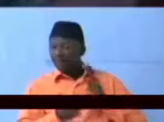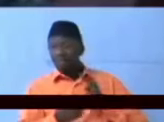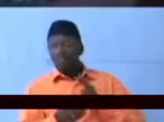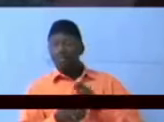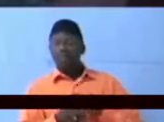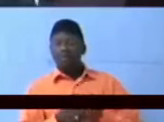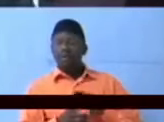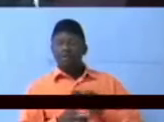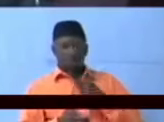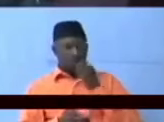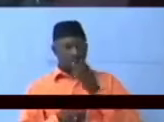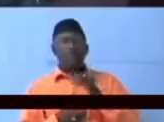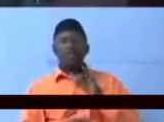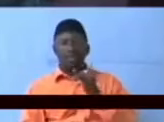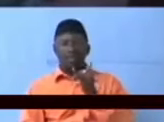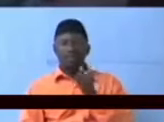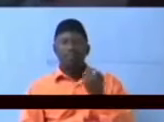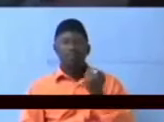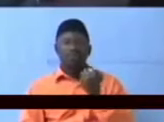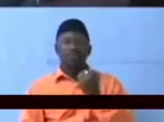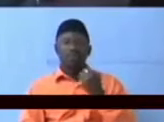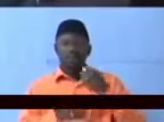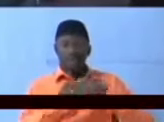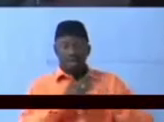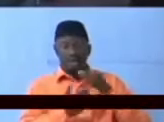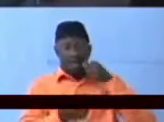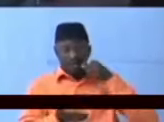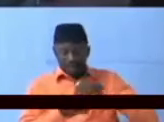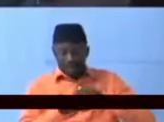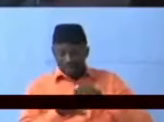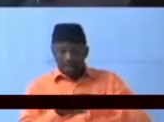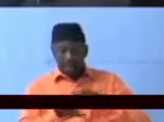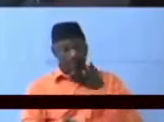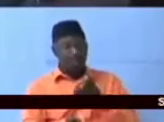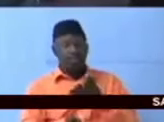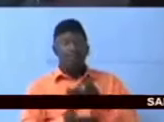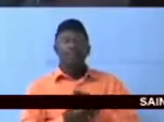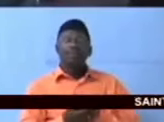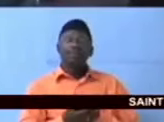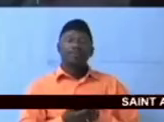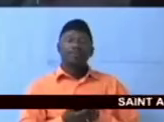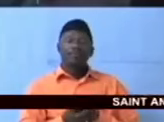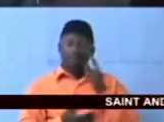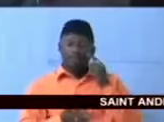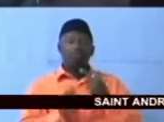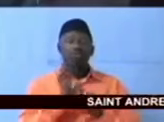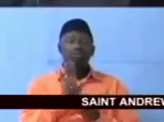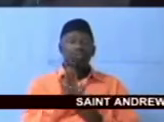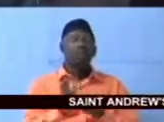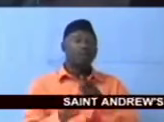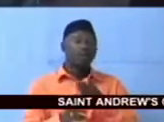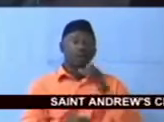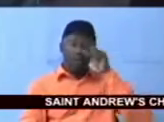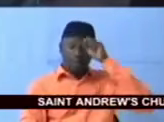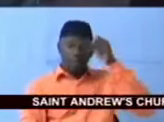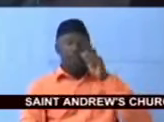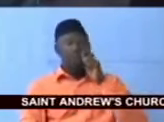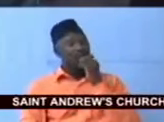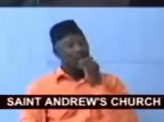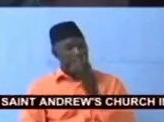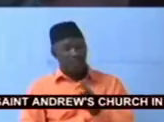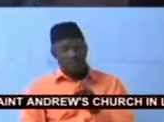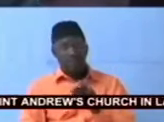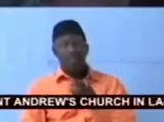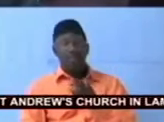letter duma jefo bat ni ci sase rek way nak ci letter bi it is indicated that the president said that the matter